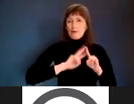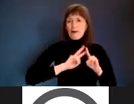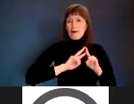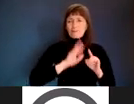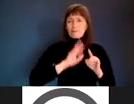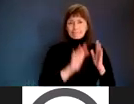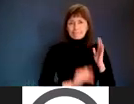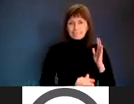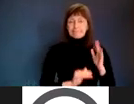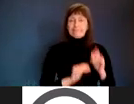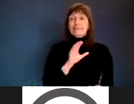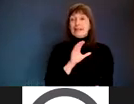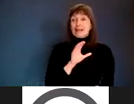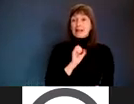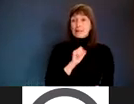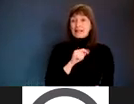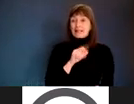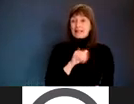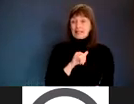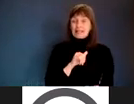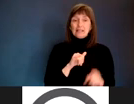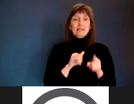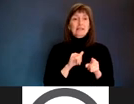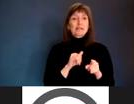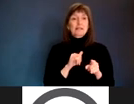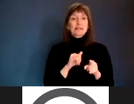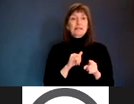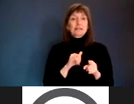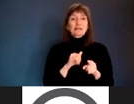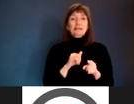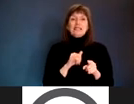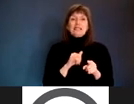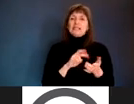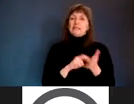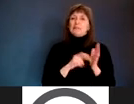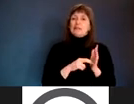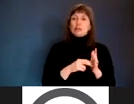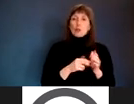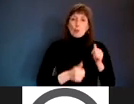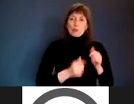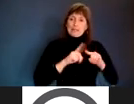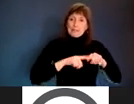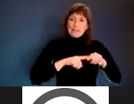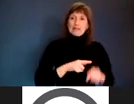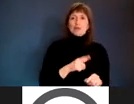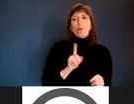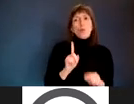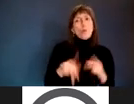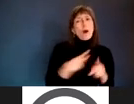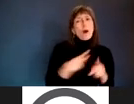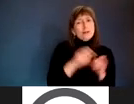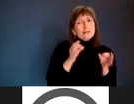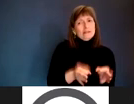to in the last discussion, so capacity is now recognized in adult protection to be more decision specific. So it's recognized that, for